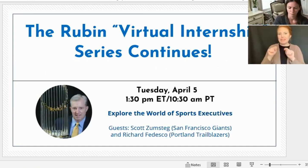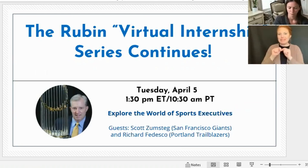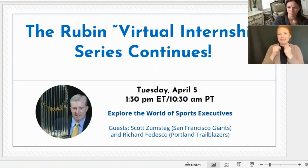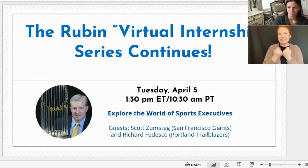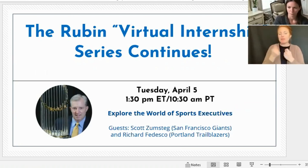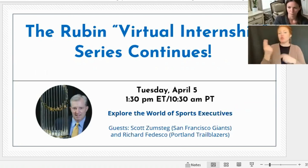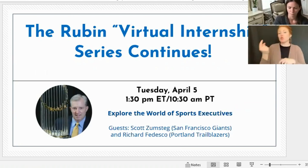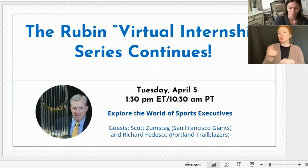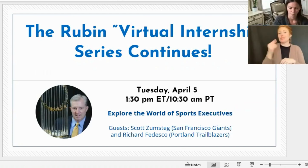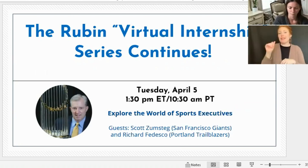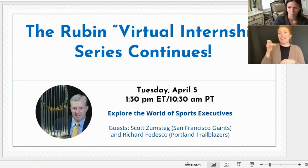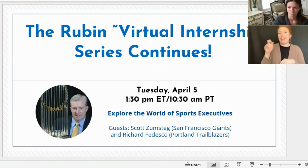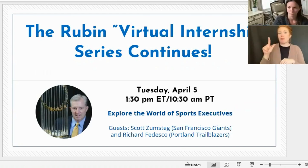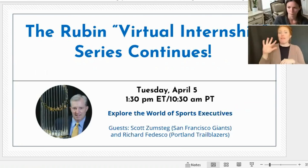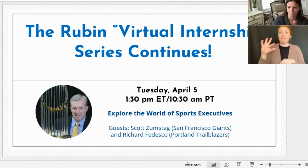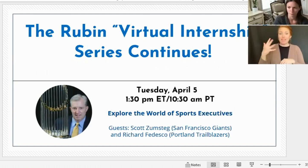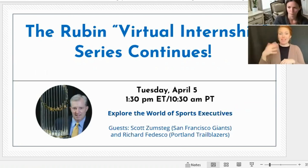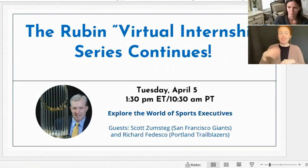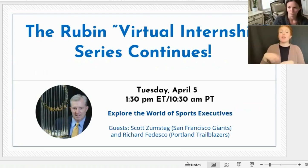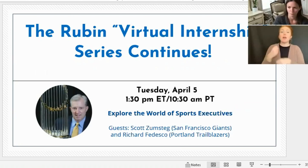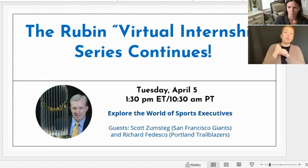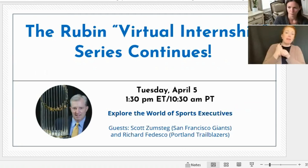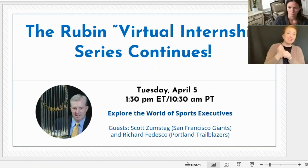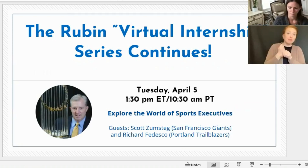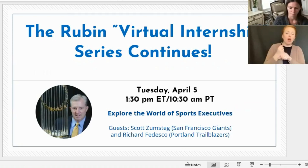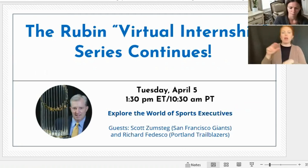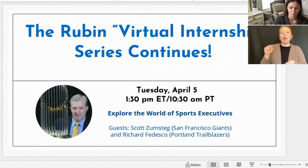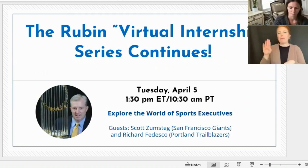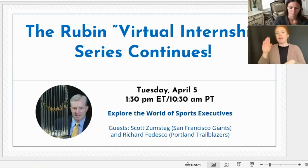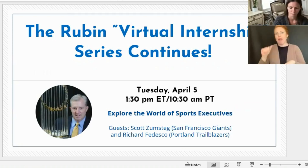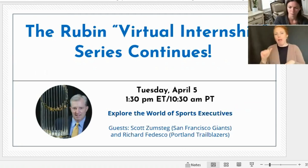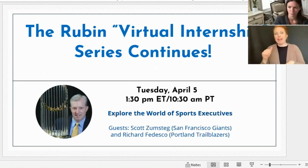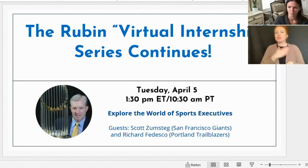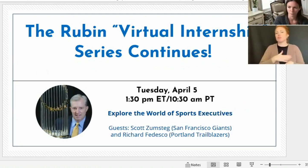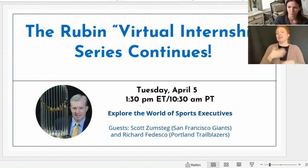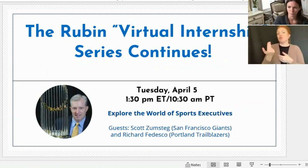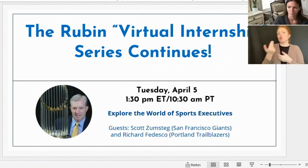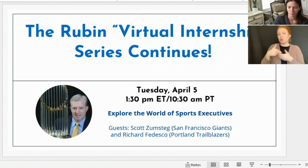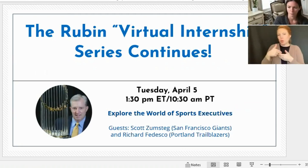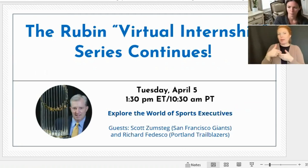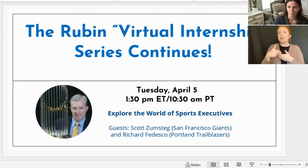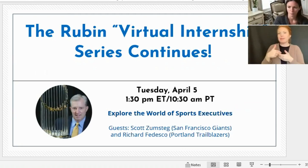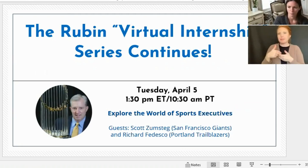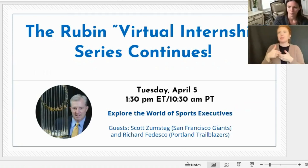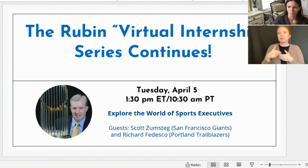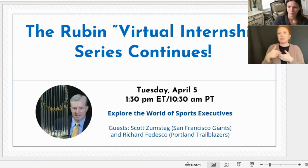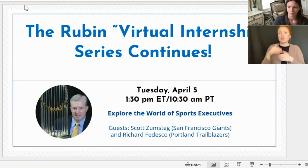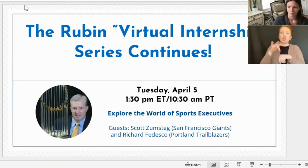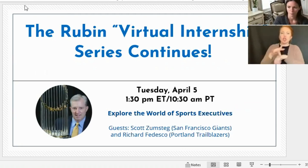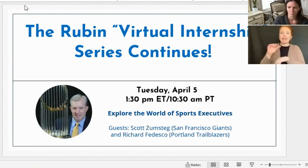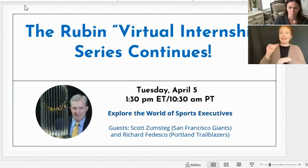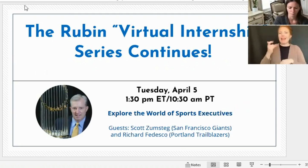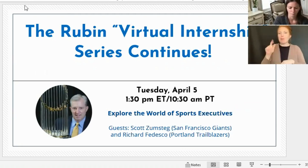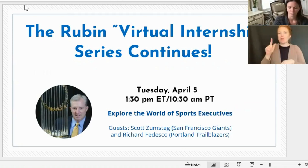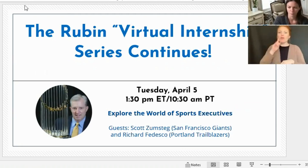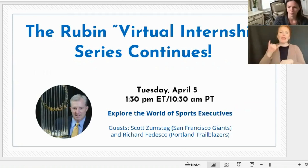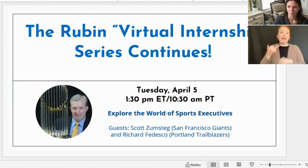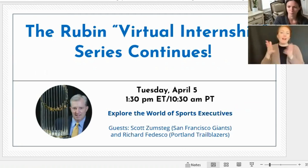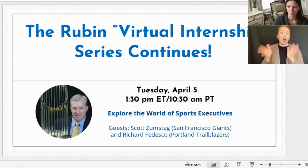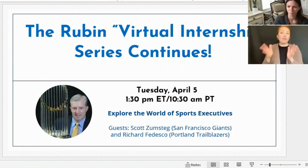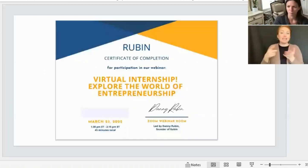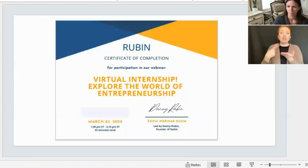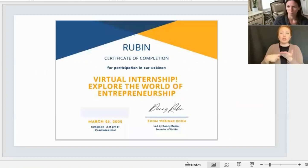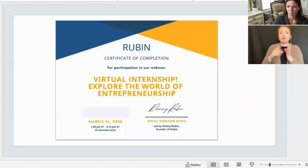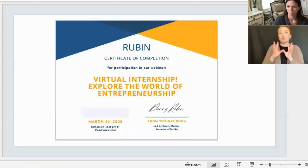5th, Major League Baseball and the NBA. So please join us in early April for that conversation. We'd love to have you